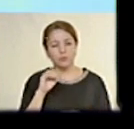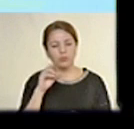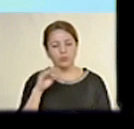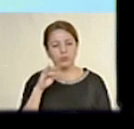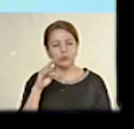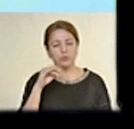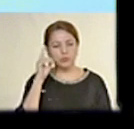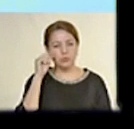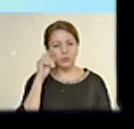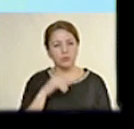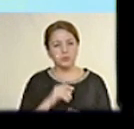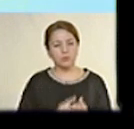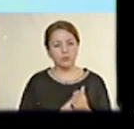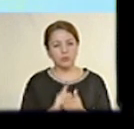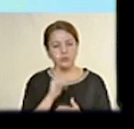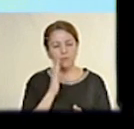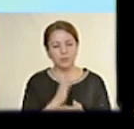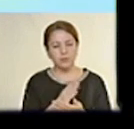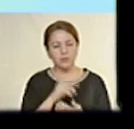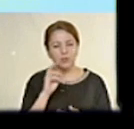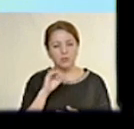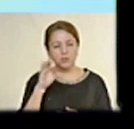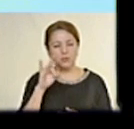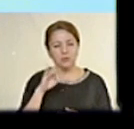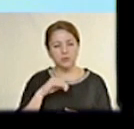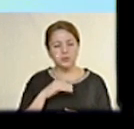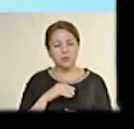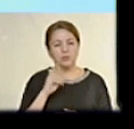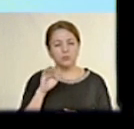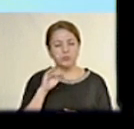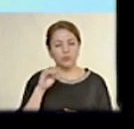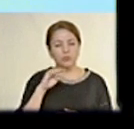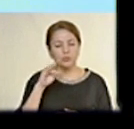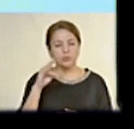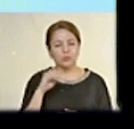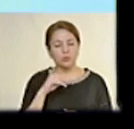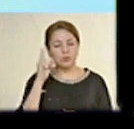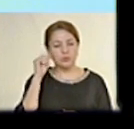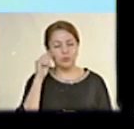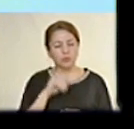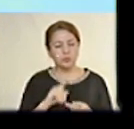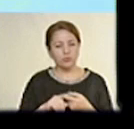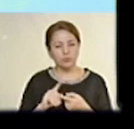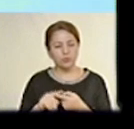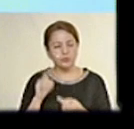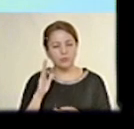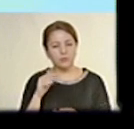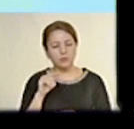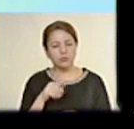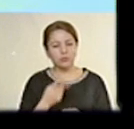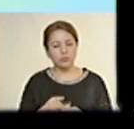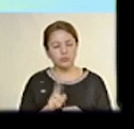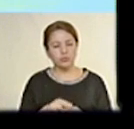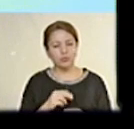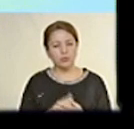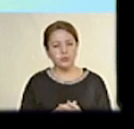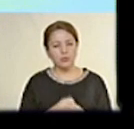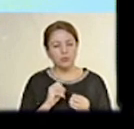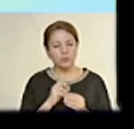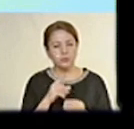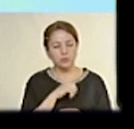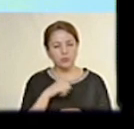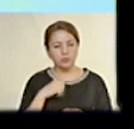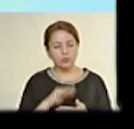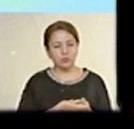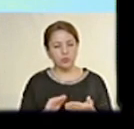boshida kelyapti va kasr qismlari esa butun songa qo'shilyapti. Buning uchun esa 12 ni